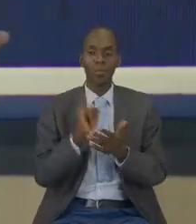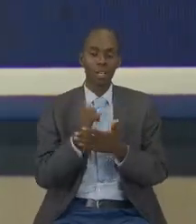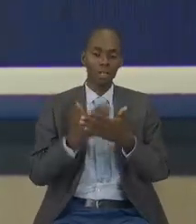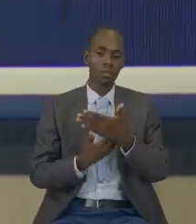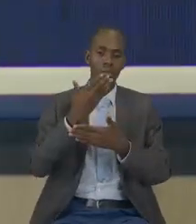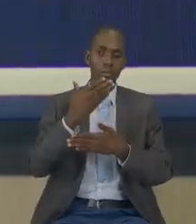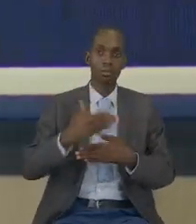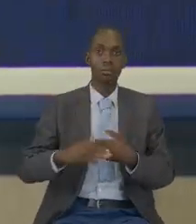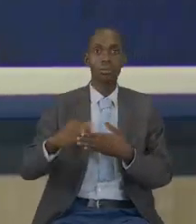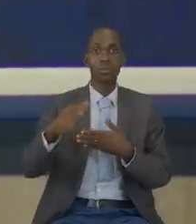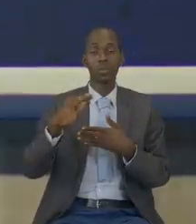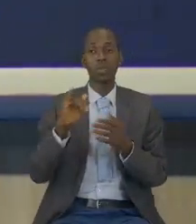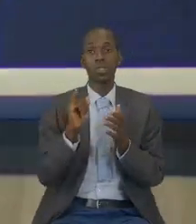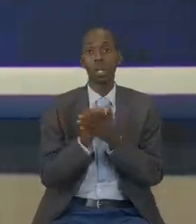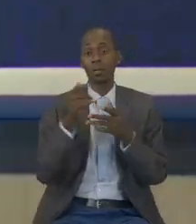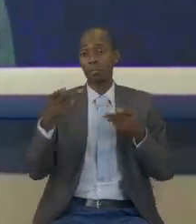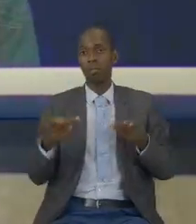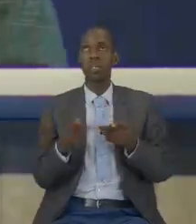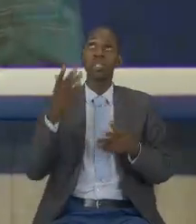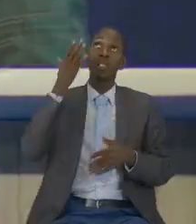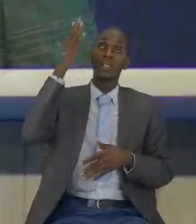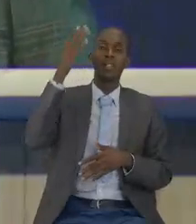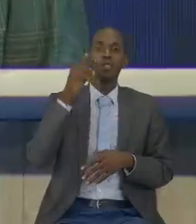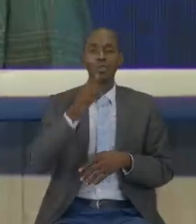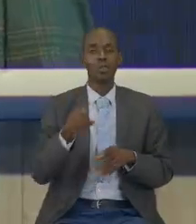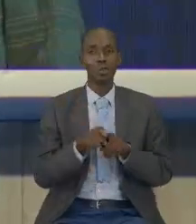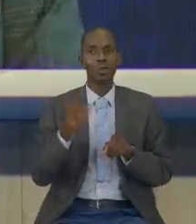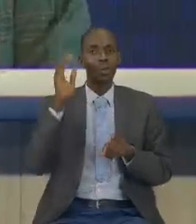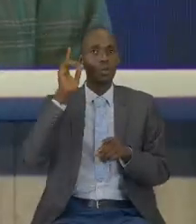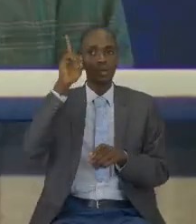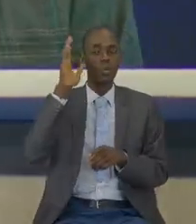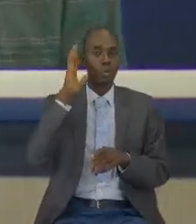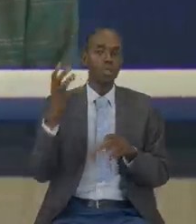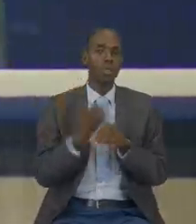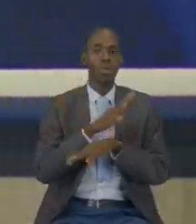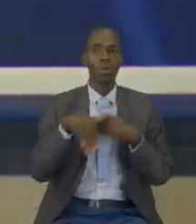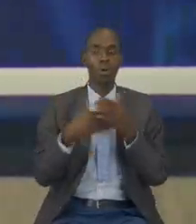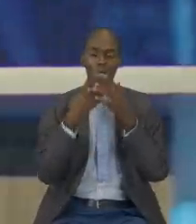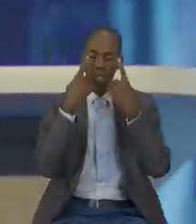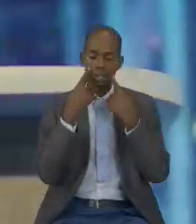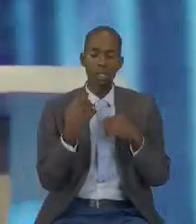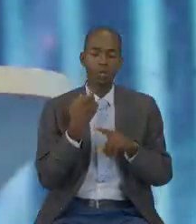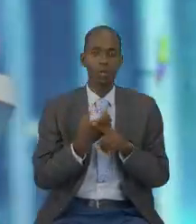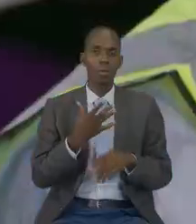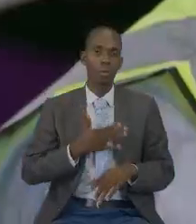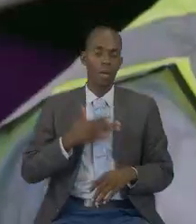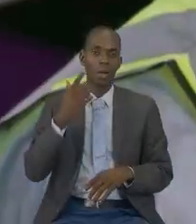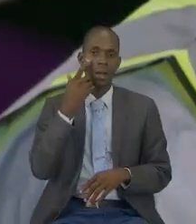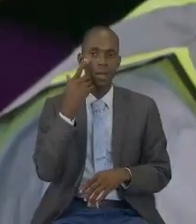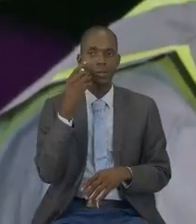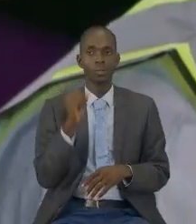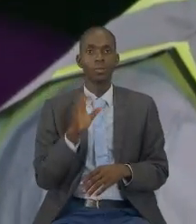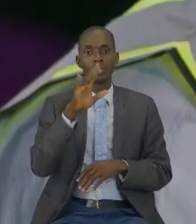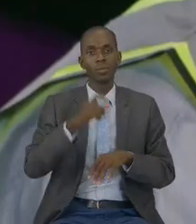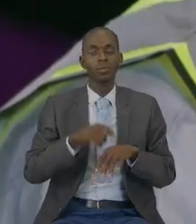place where you yourself will wipe all the tears away from mine eyes. Your time